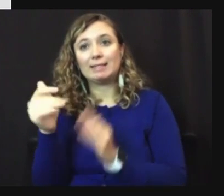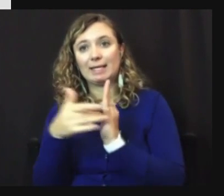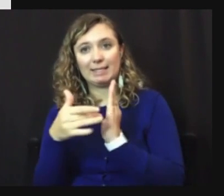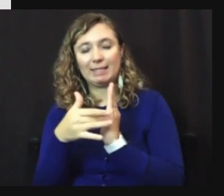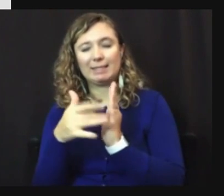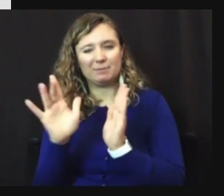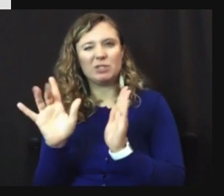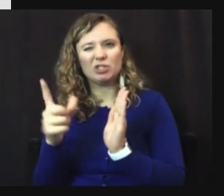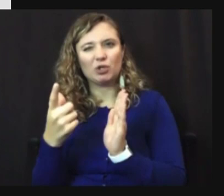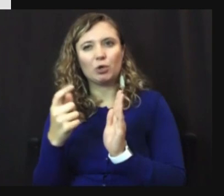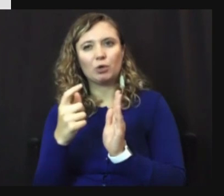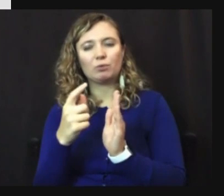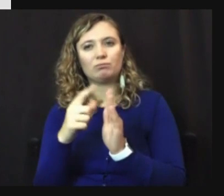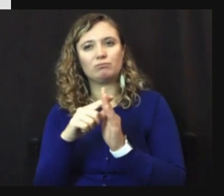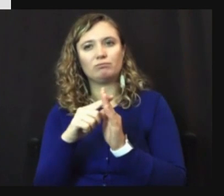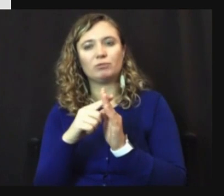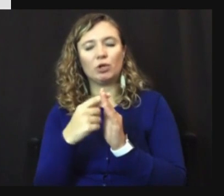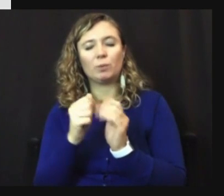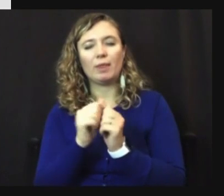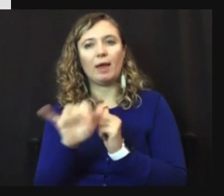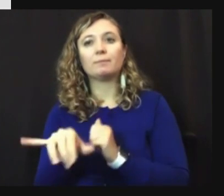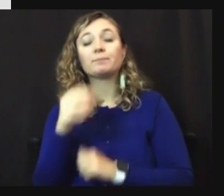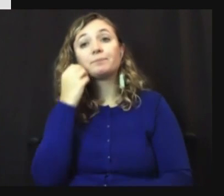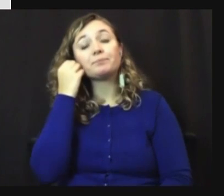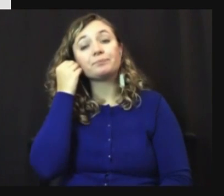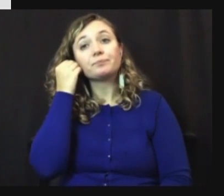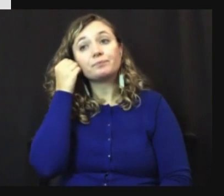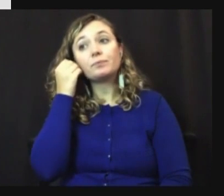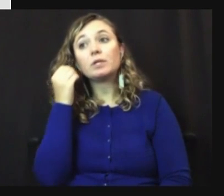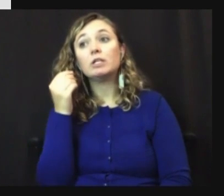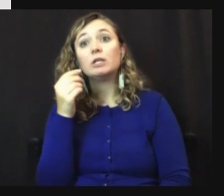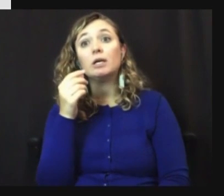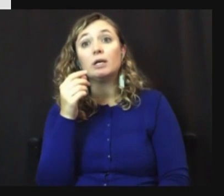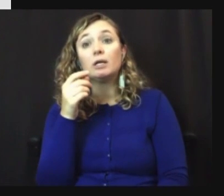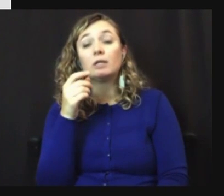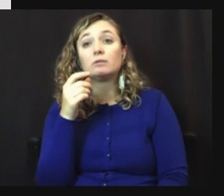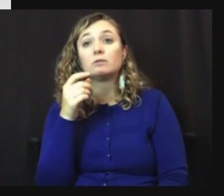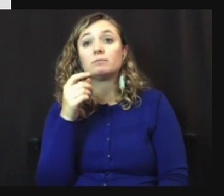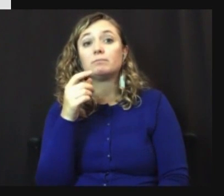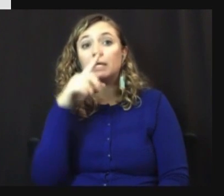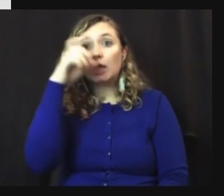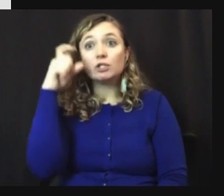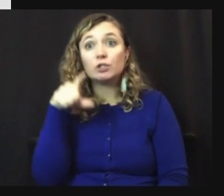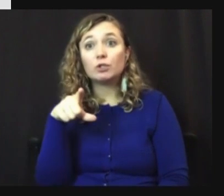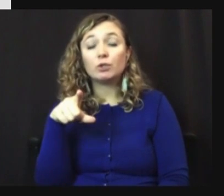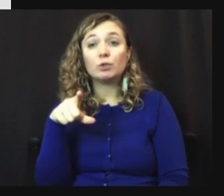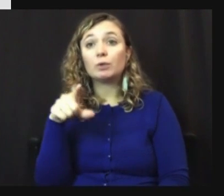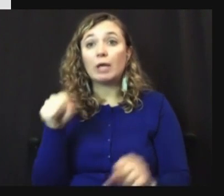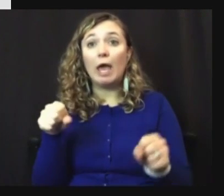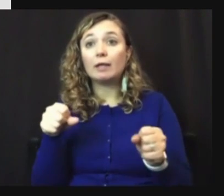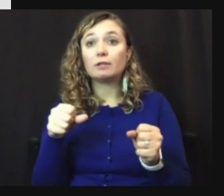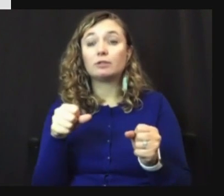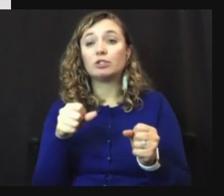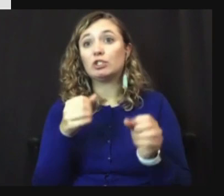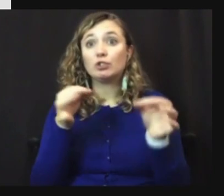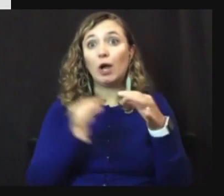there. Just because you can describe something with ABA terminology does not mean that thing is ABA.